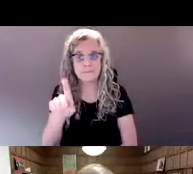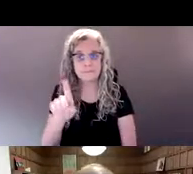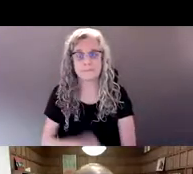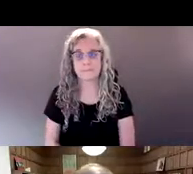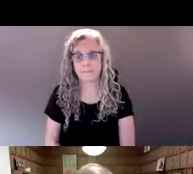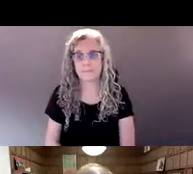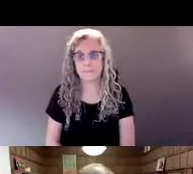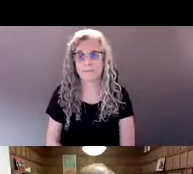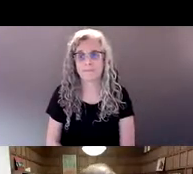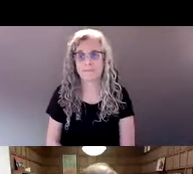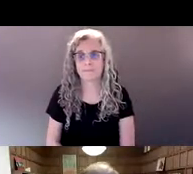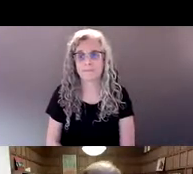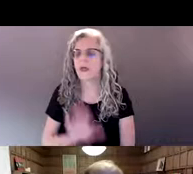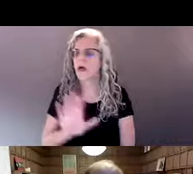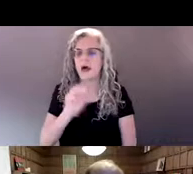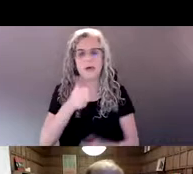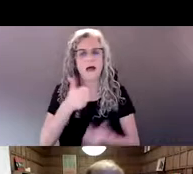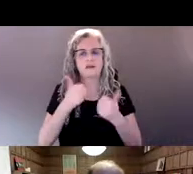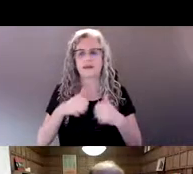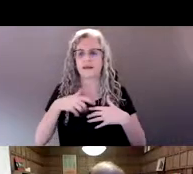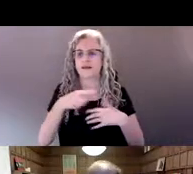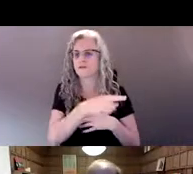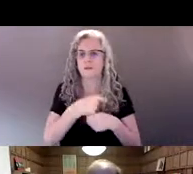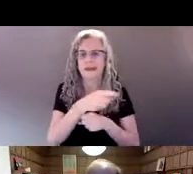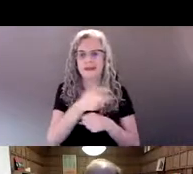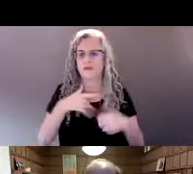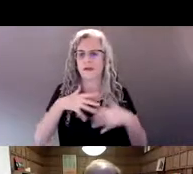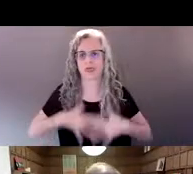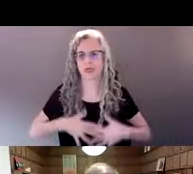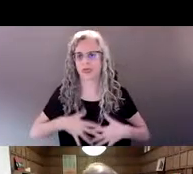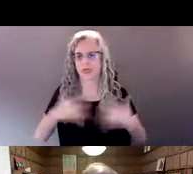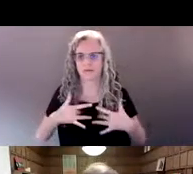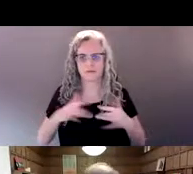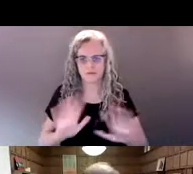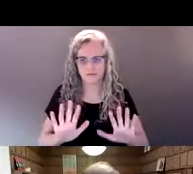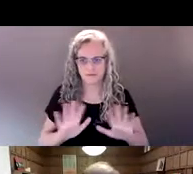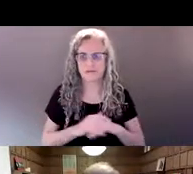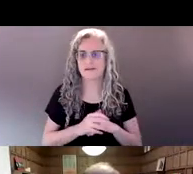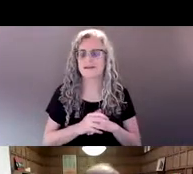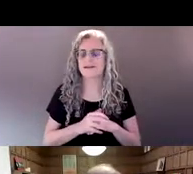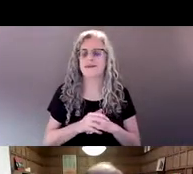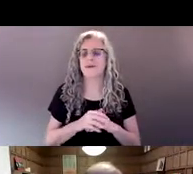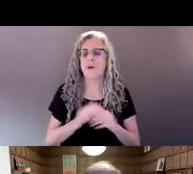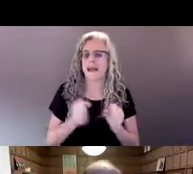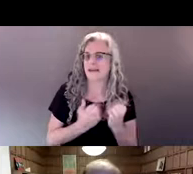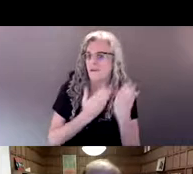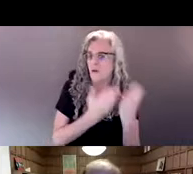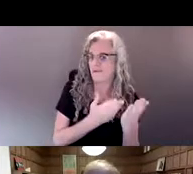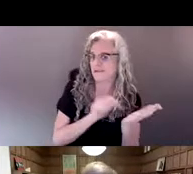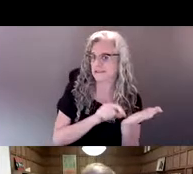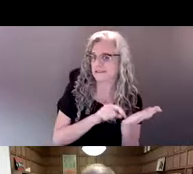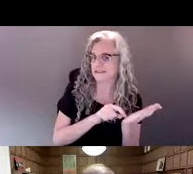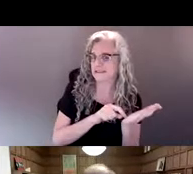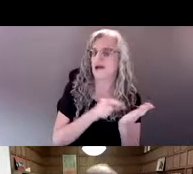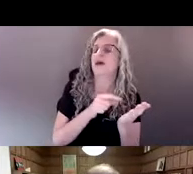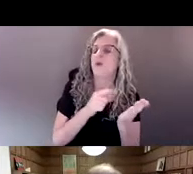Now, I don't mean to depress you. So here's the antidote. Here's all I can offer. What does the past have to